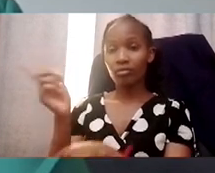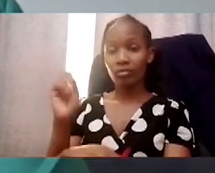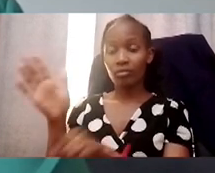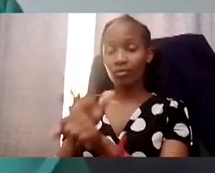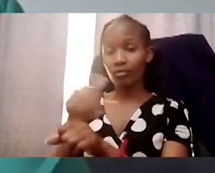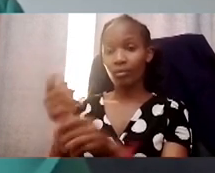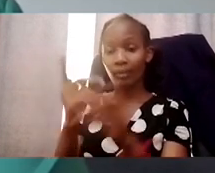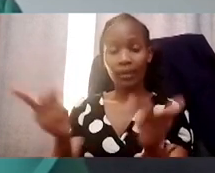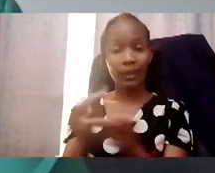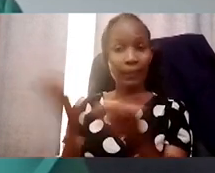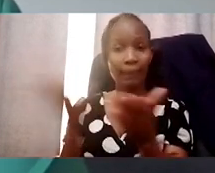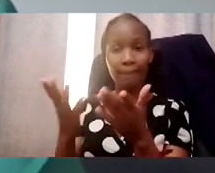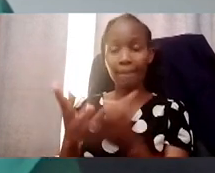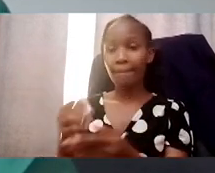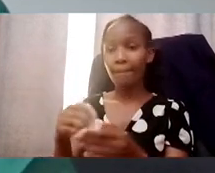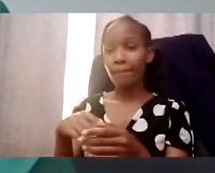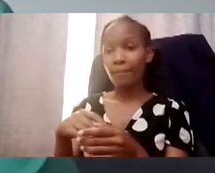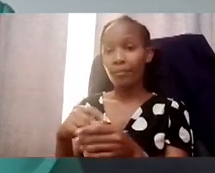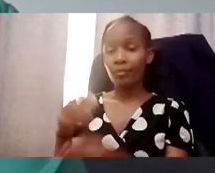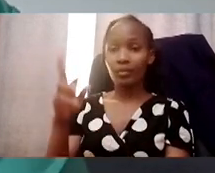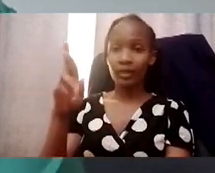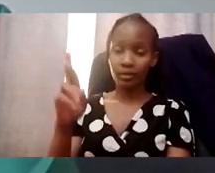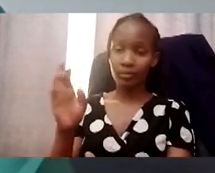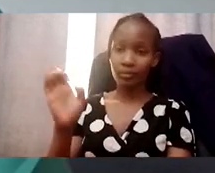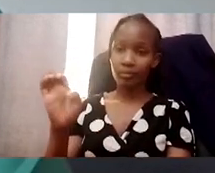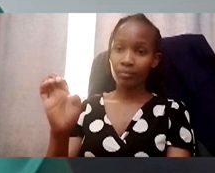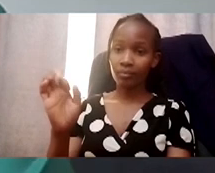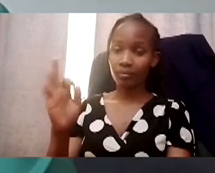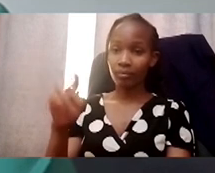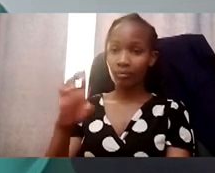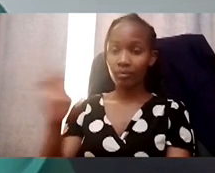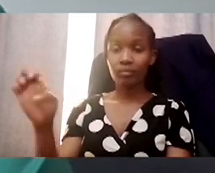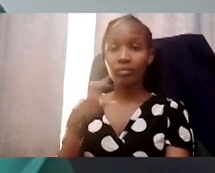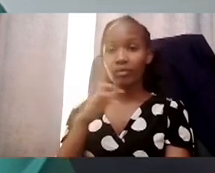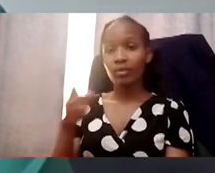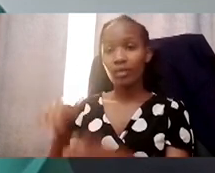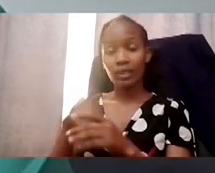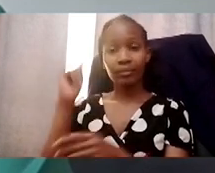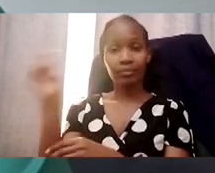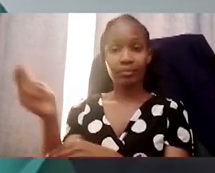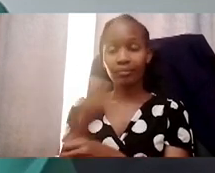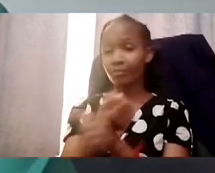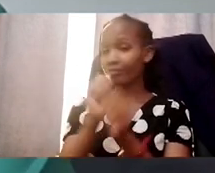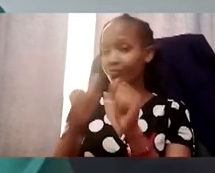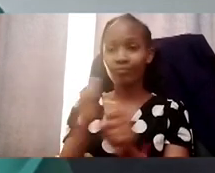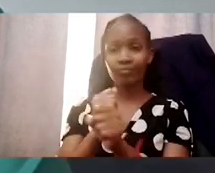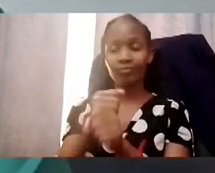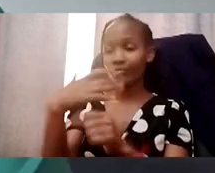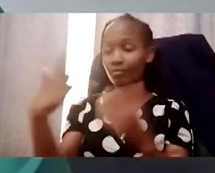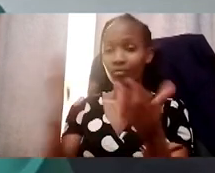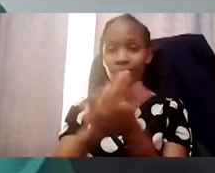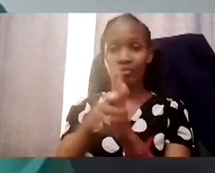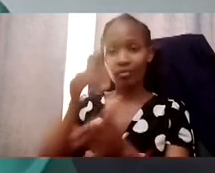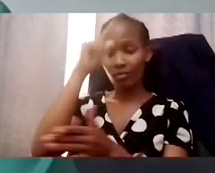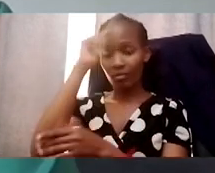refugees are, in Kenya, in Kitale, in Eldoret, in Mombasa. We cannot do anything without the government of Kenya. They are the ones who we really collaborate